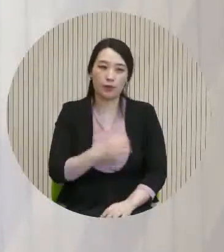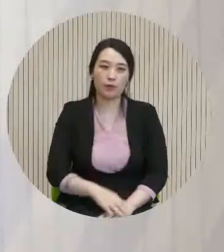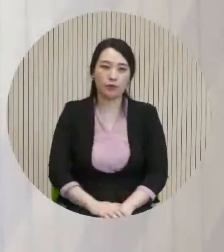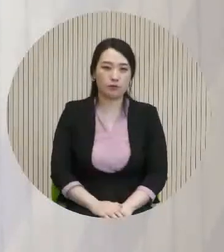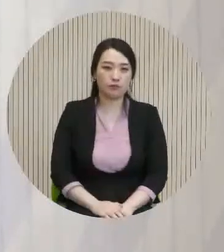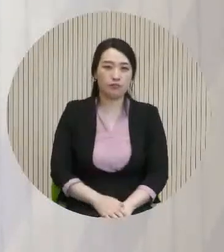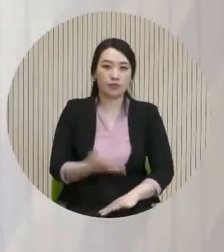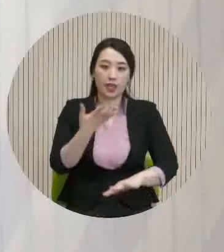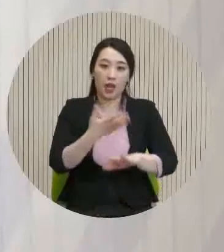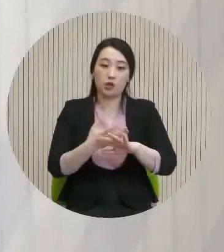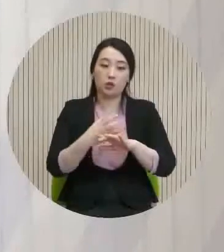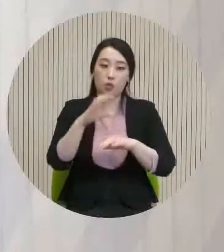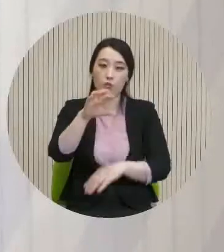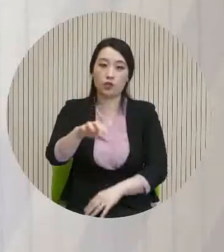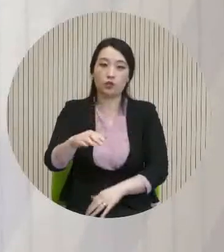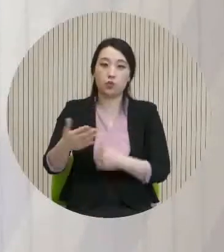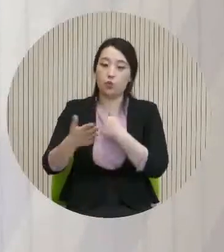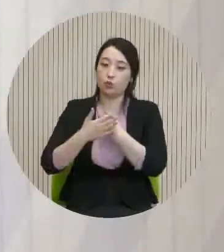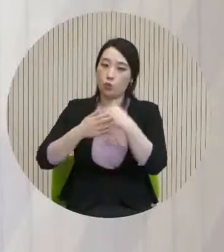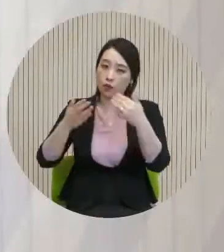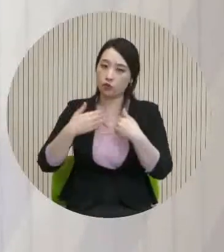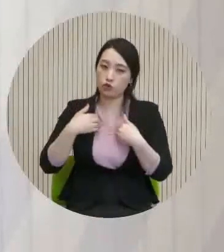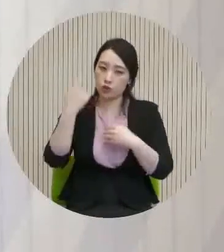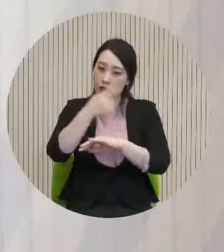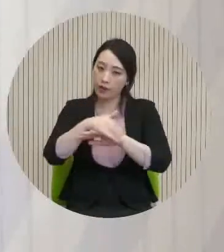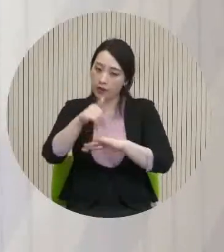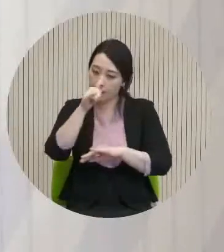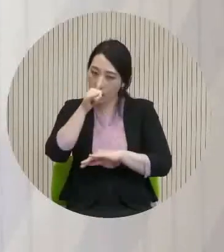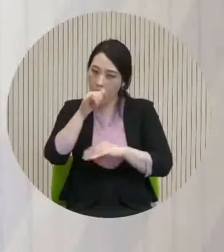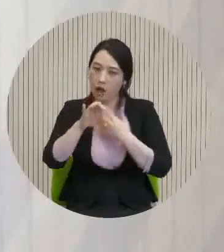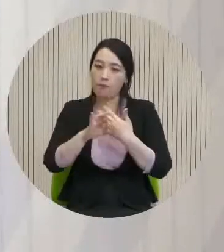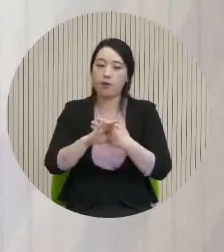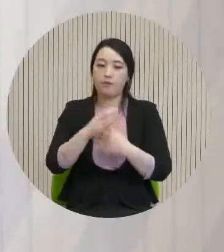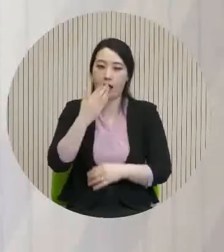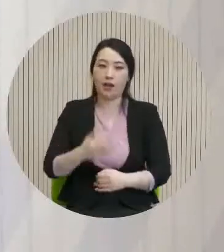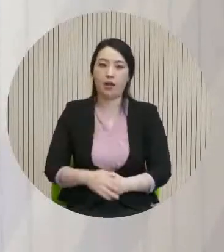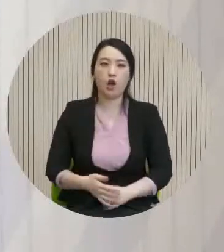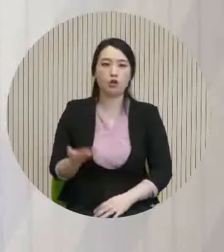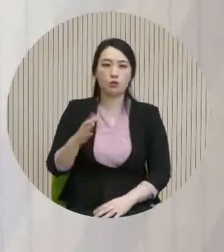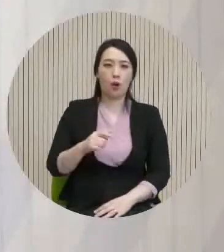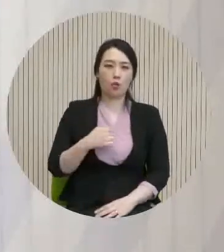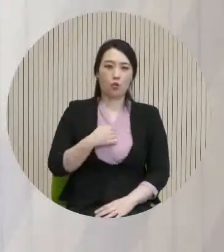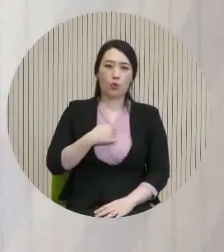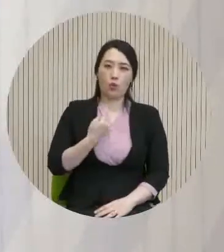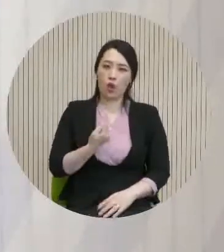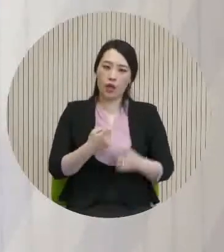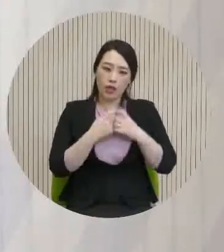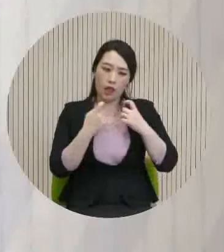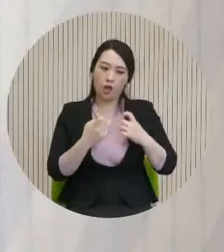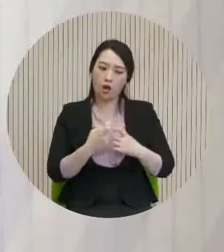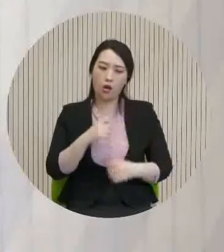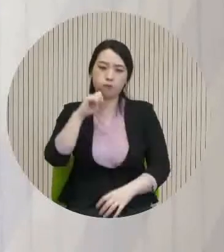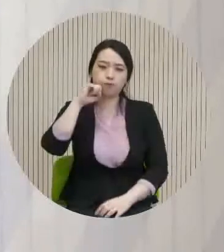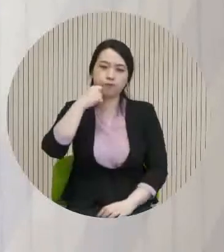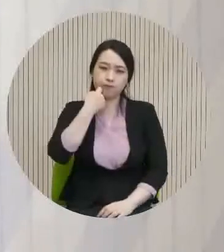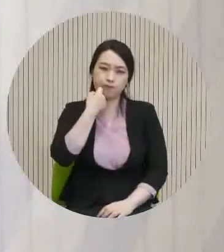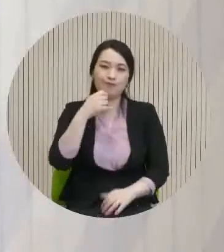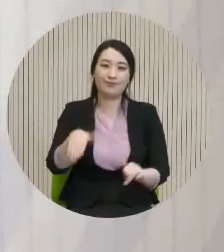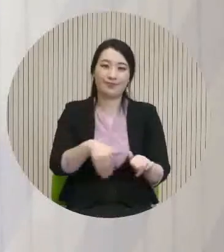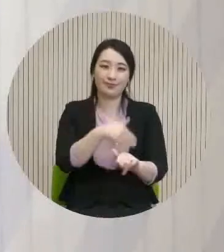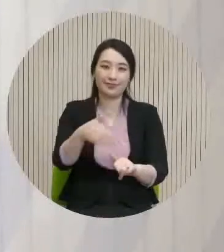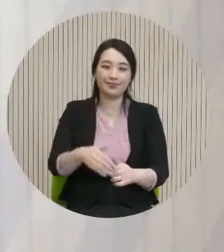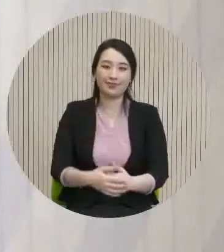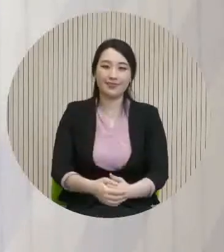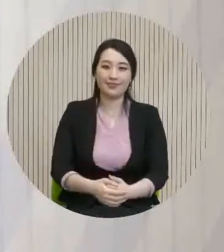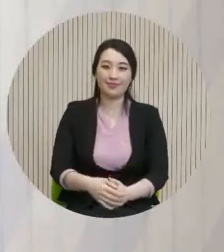have further collaborations. And if any other company which is interested in that, we can cooperate. However, it is a very difficult job for